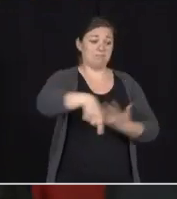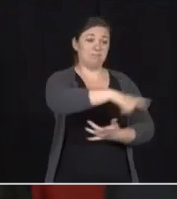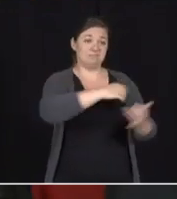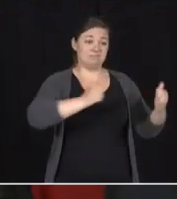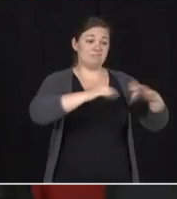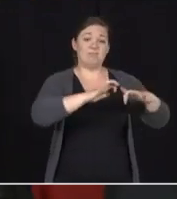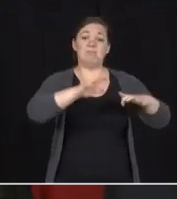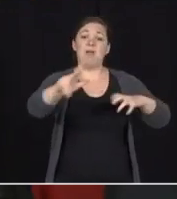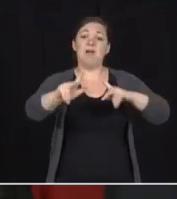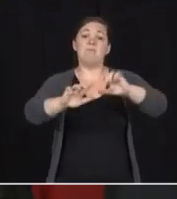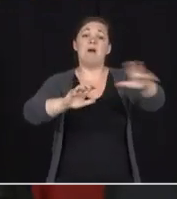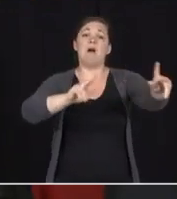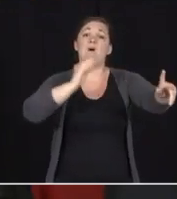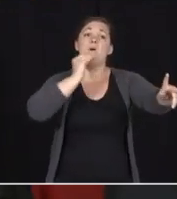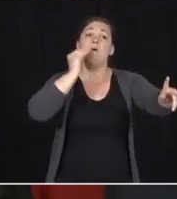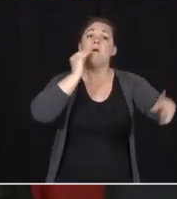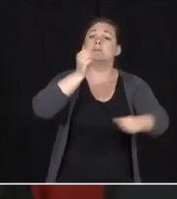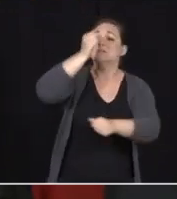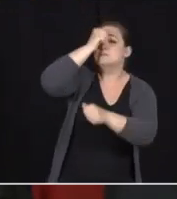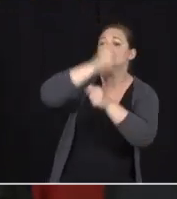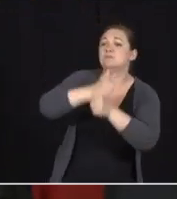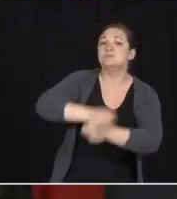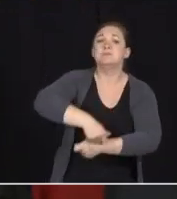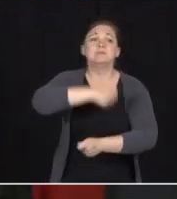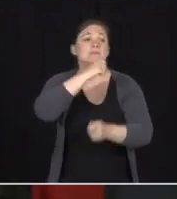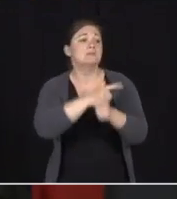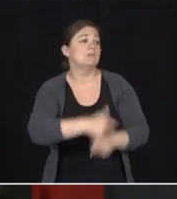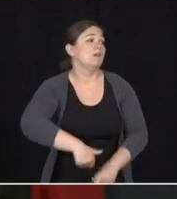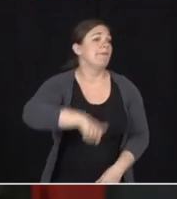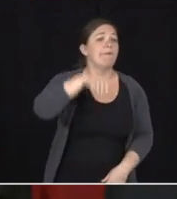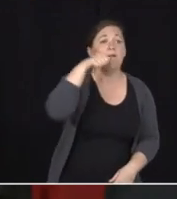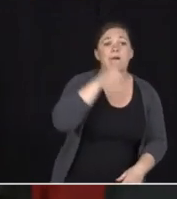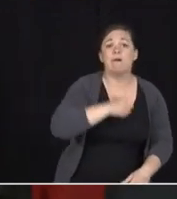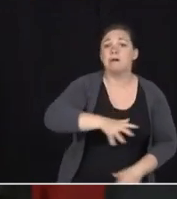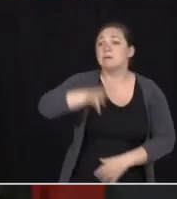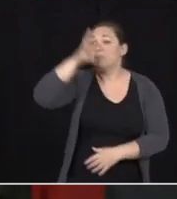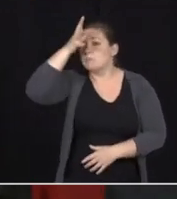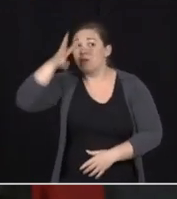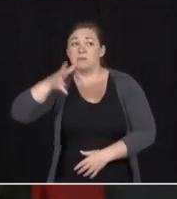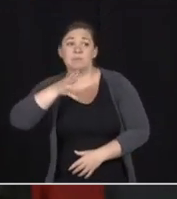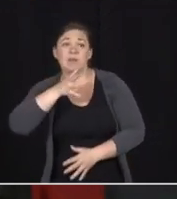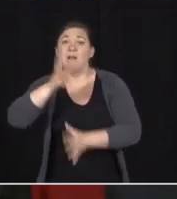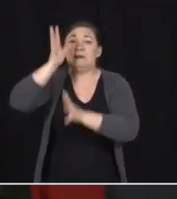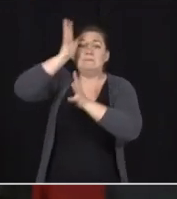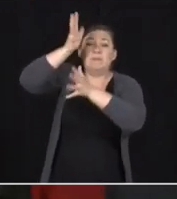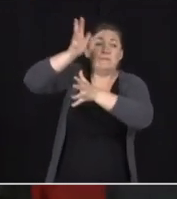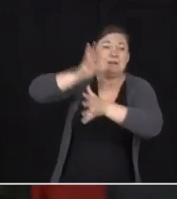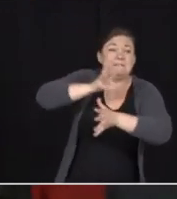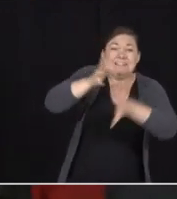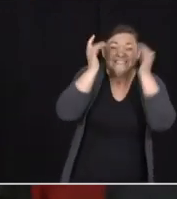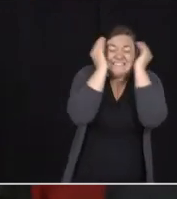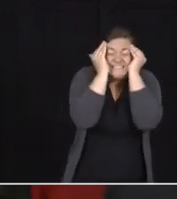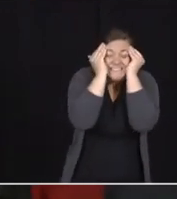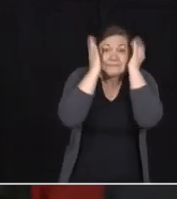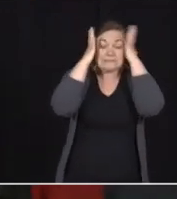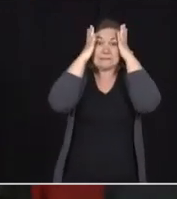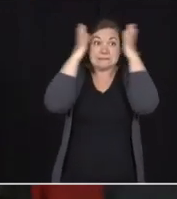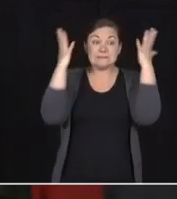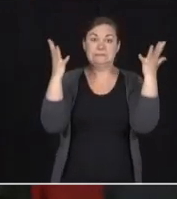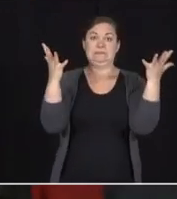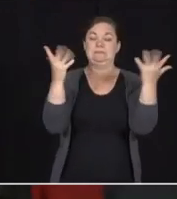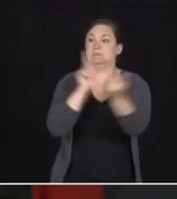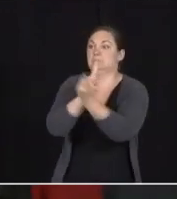brothers, sisters, mothers, aunts, grandparents? Hey, weren't they thinking of them when they went there?